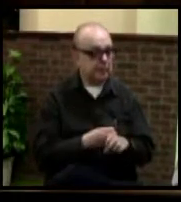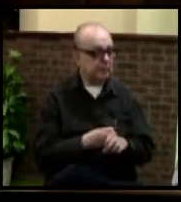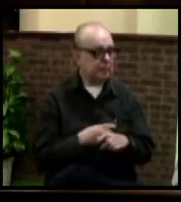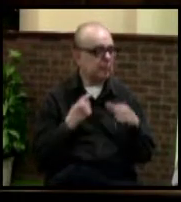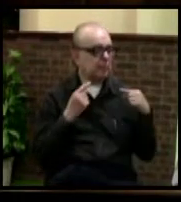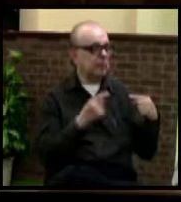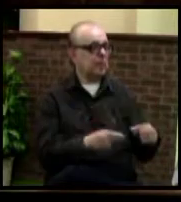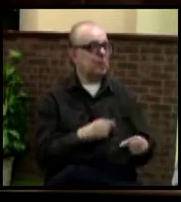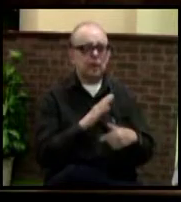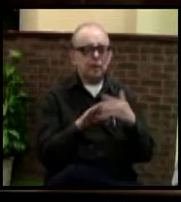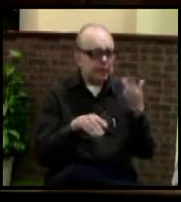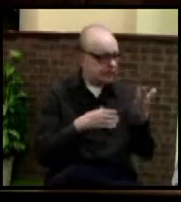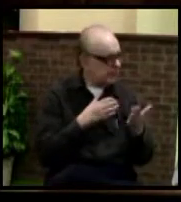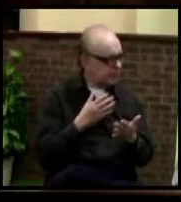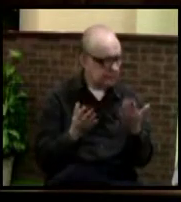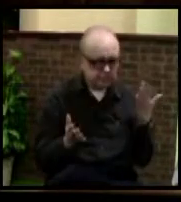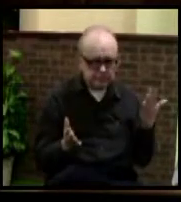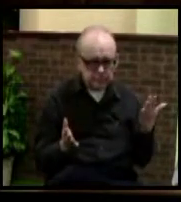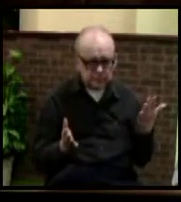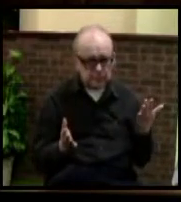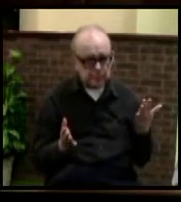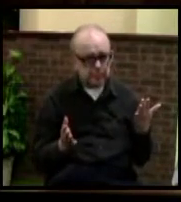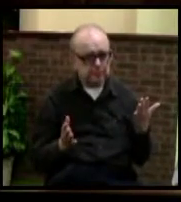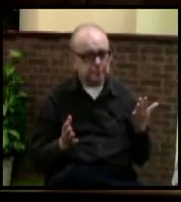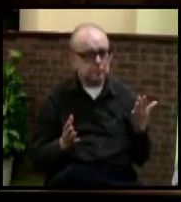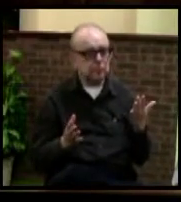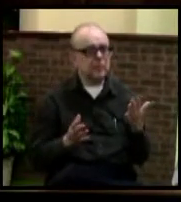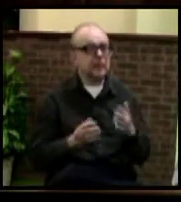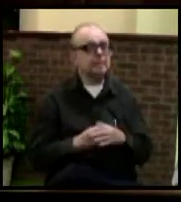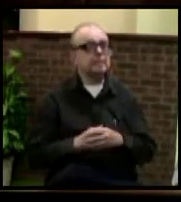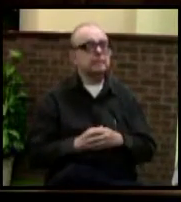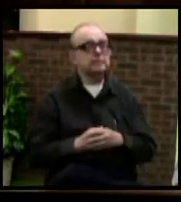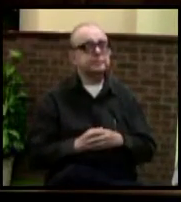And you're struggling with all of these things, and all of this stuff